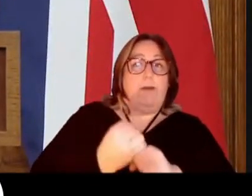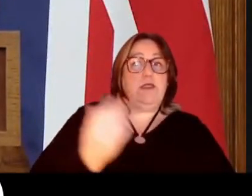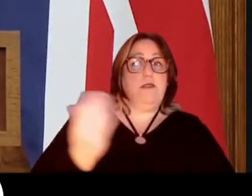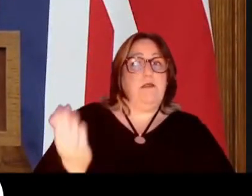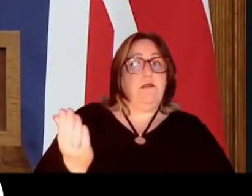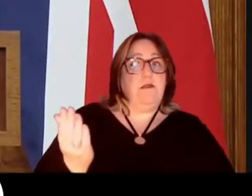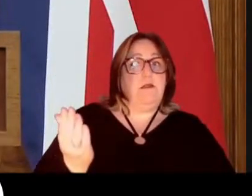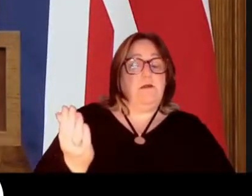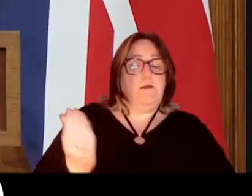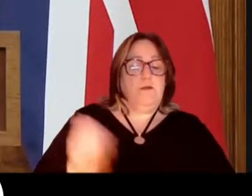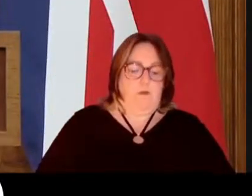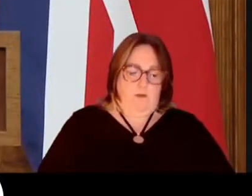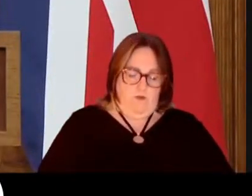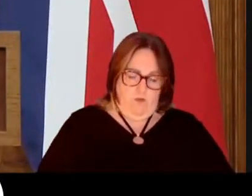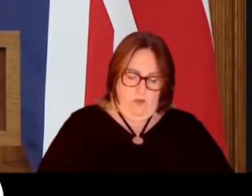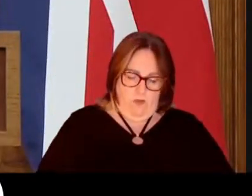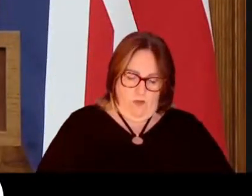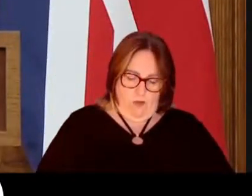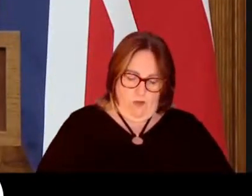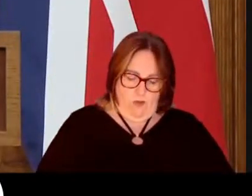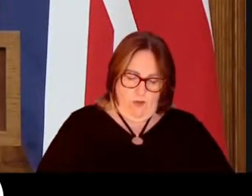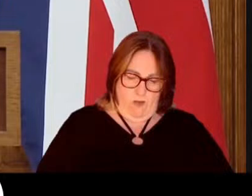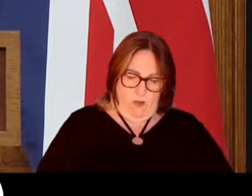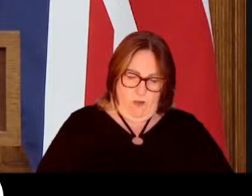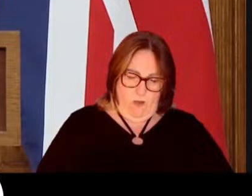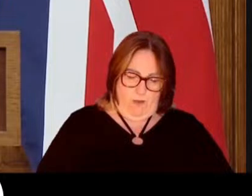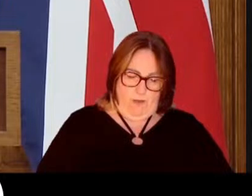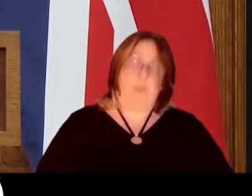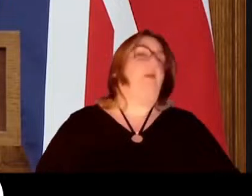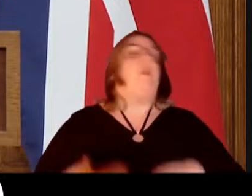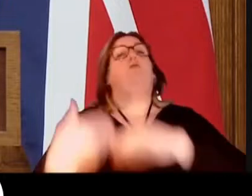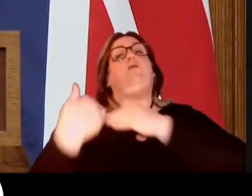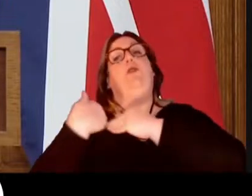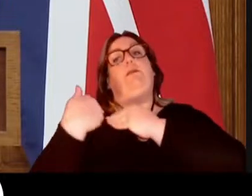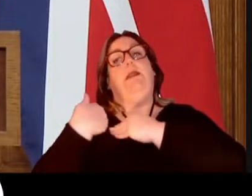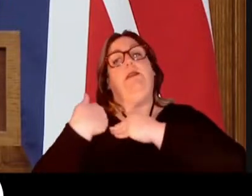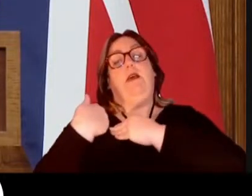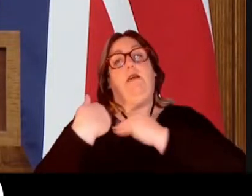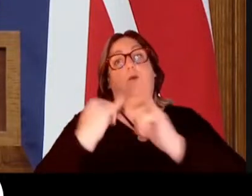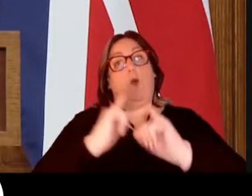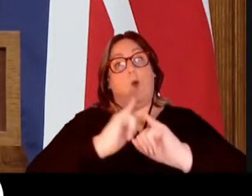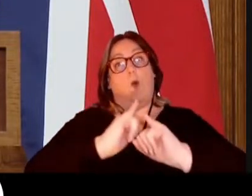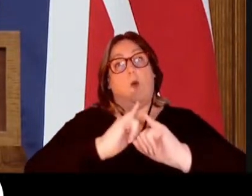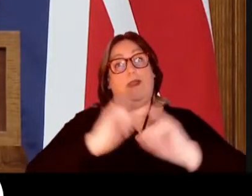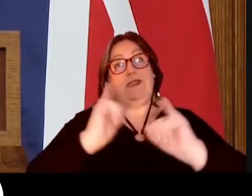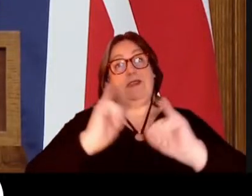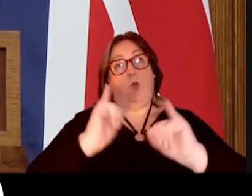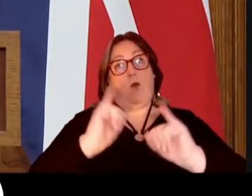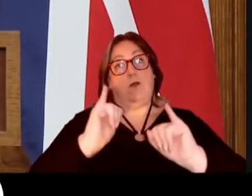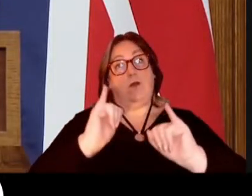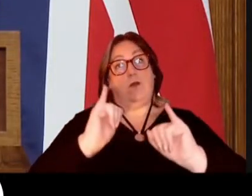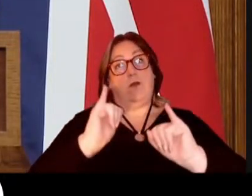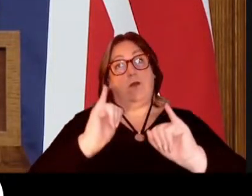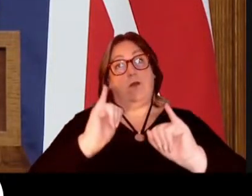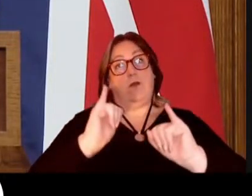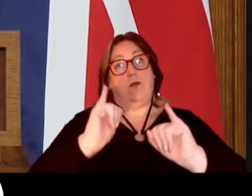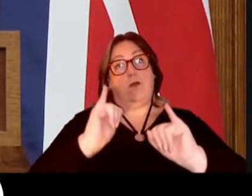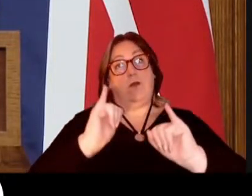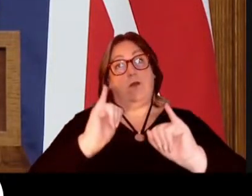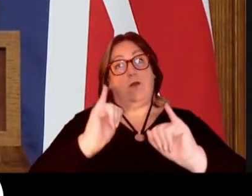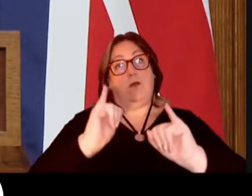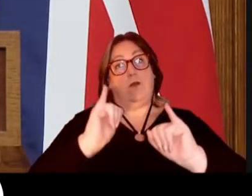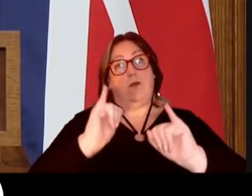Responsibility for the disorder and the violence lies with those that perpetrated it. Pause, really clear.